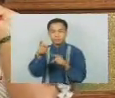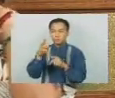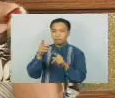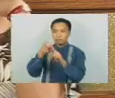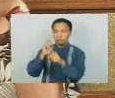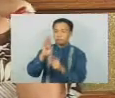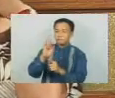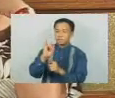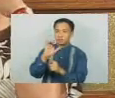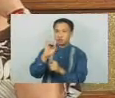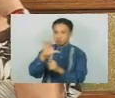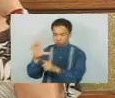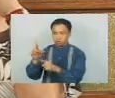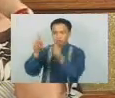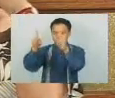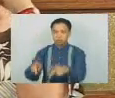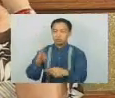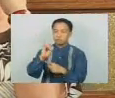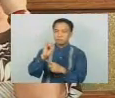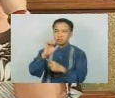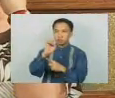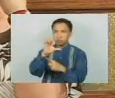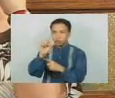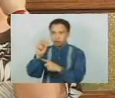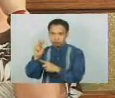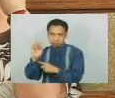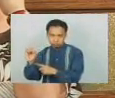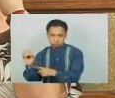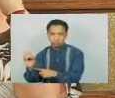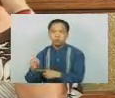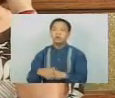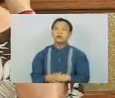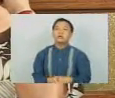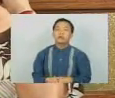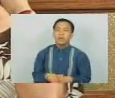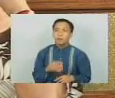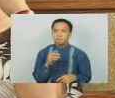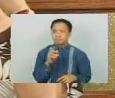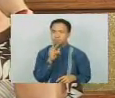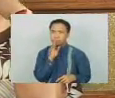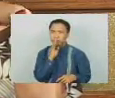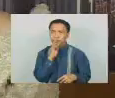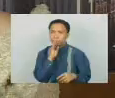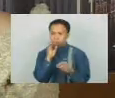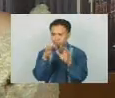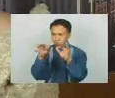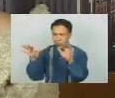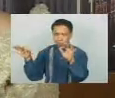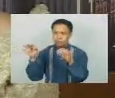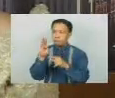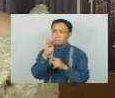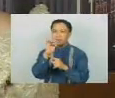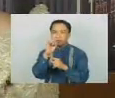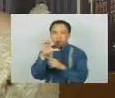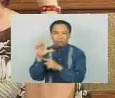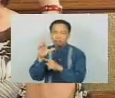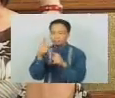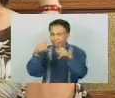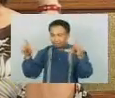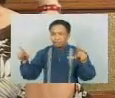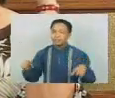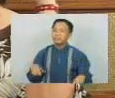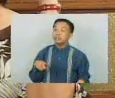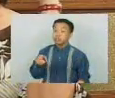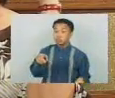cook for us. Sabi niya, awat-awat sa napikakakan. Nagpa-cater pa. Damo-damo lang daw kinakain namin. Nagpa-cater namin.